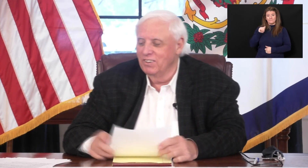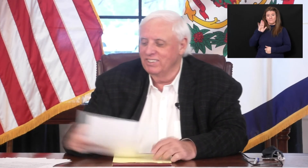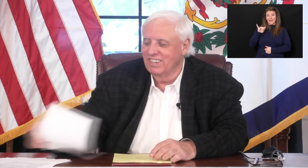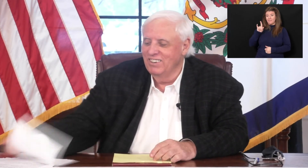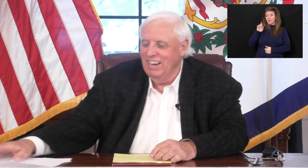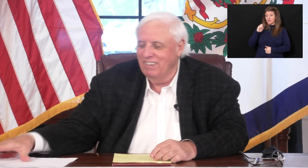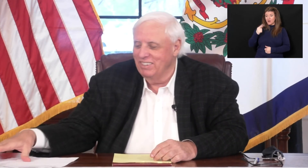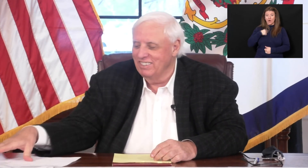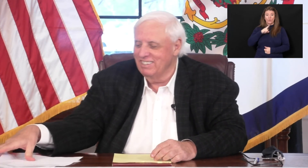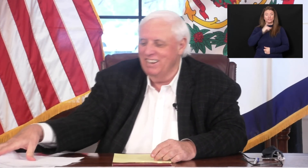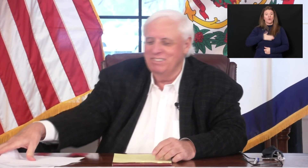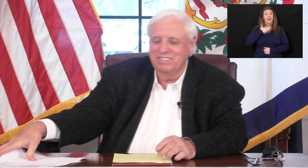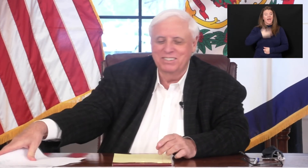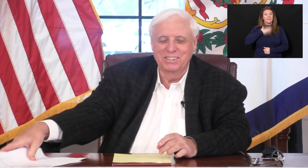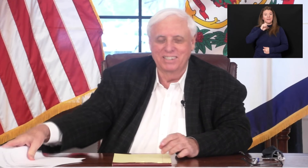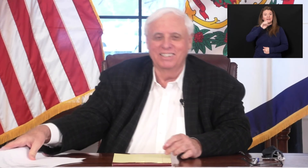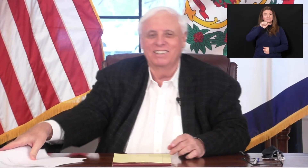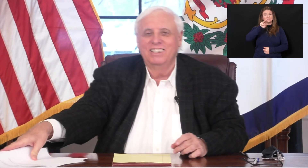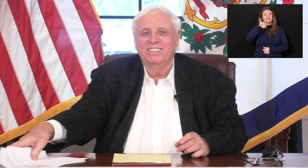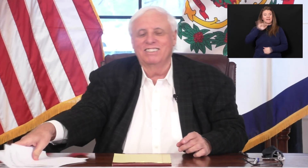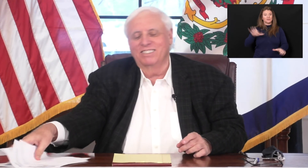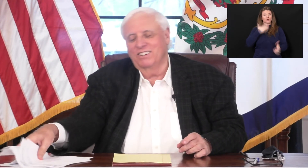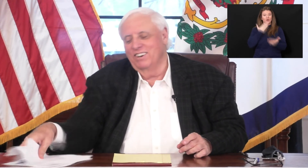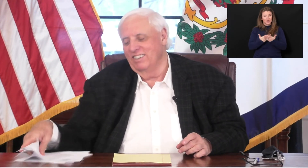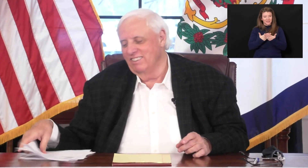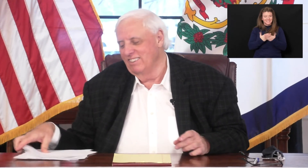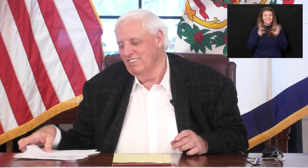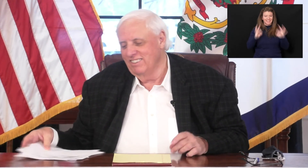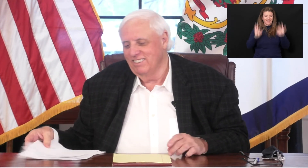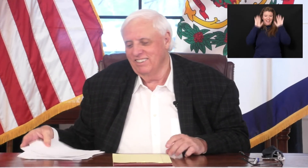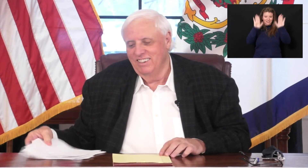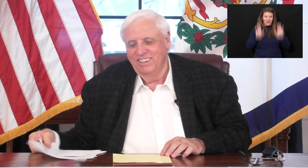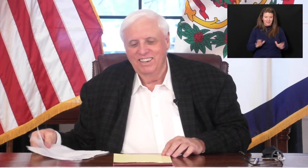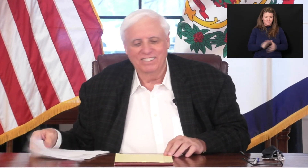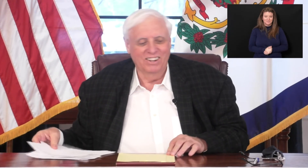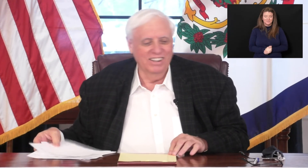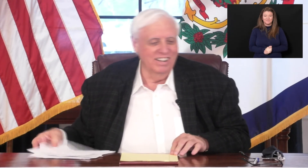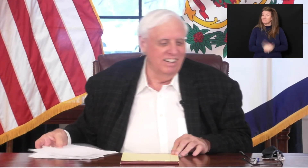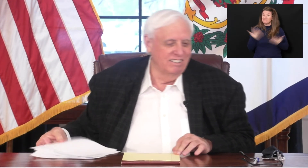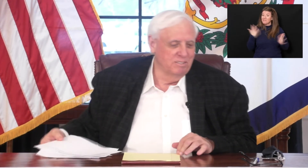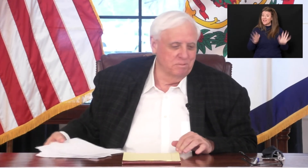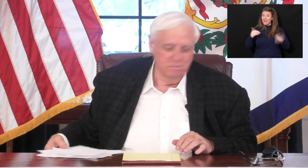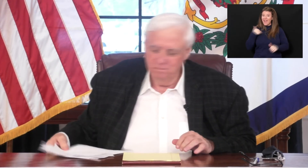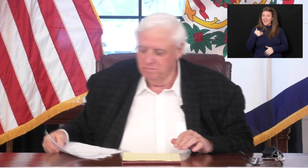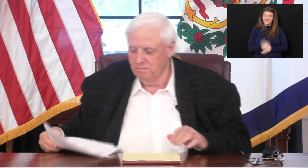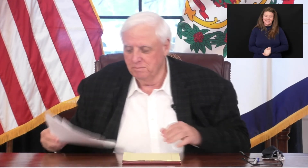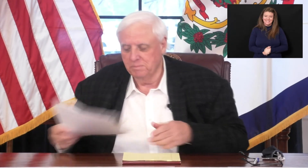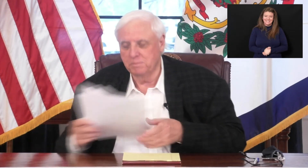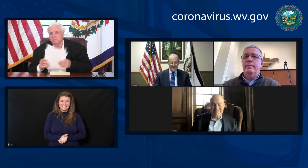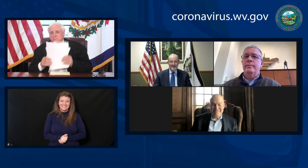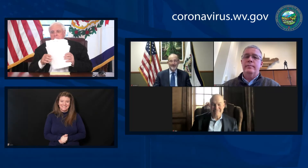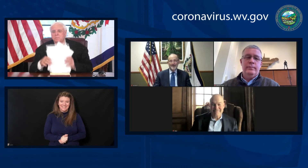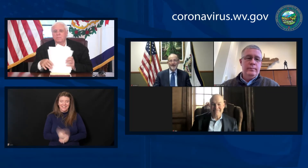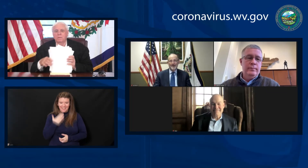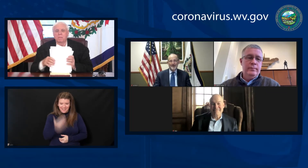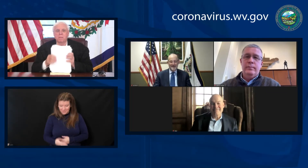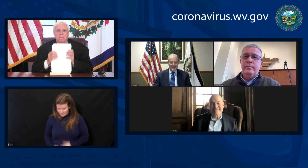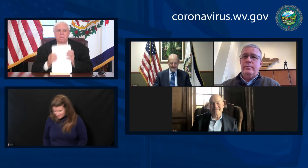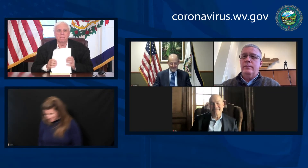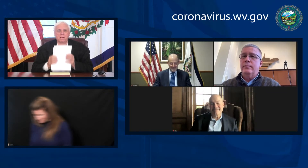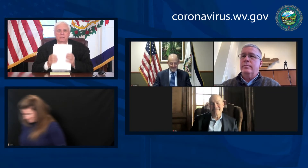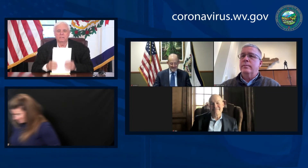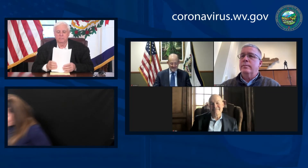we're so happy that Sammy's doing good. So that's great. That's all I got. All right, thank you, Governor.